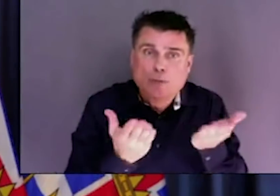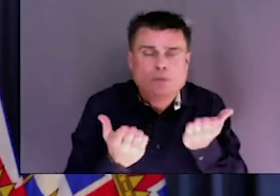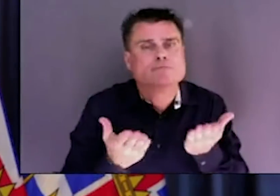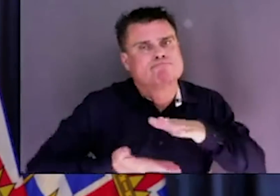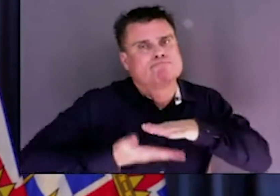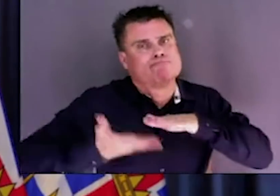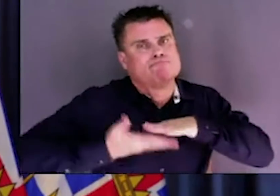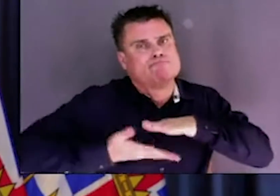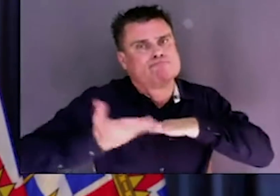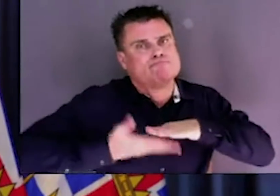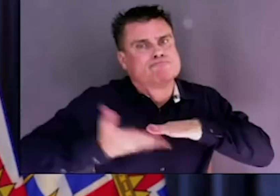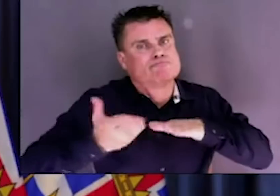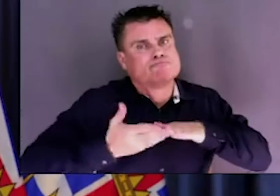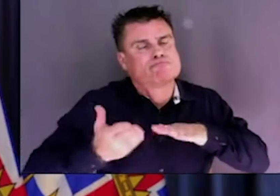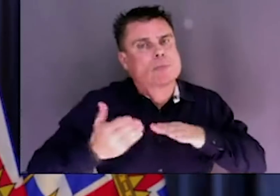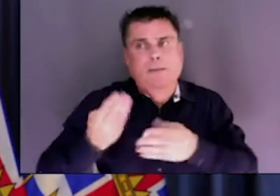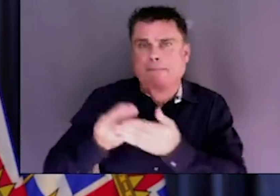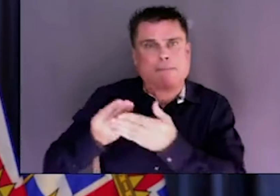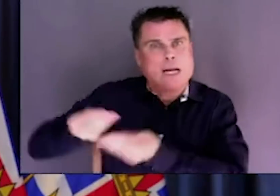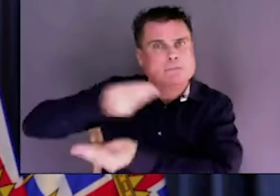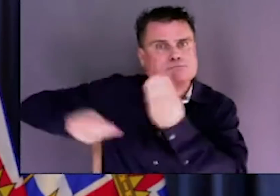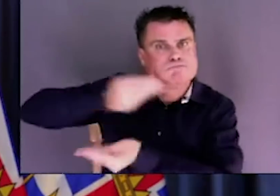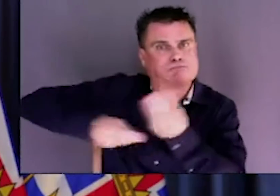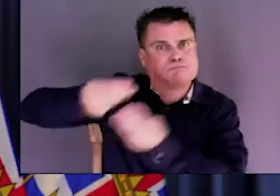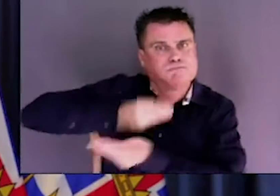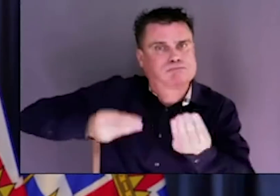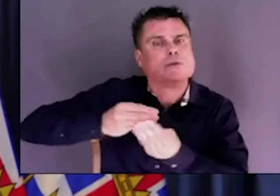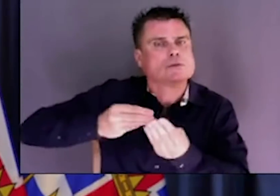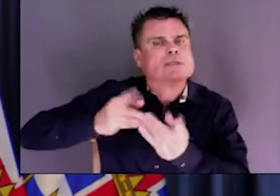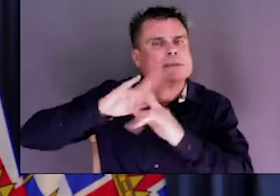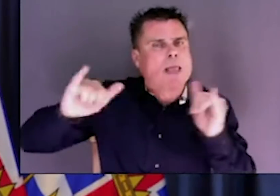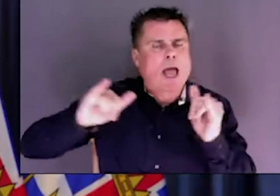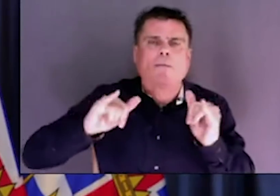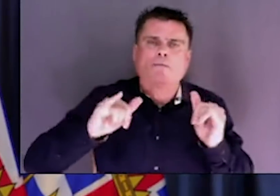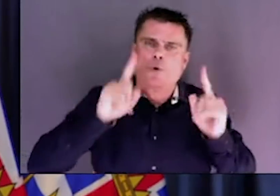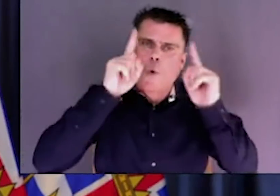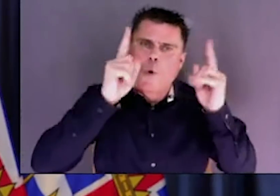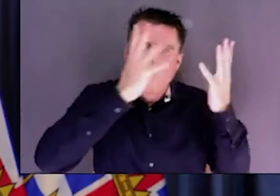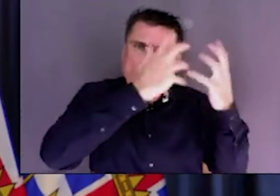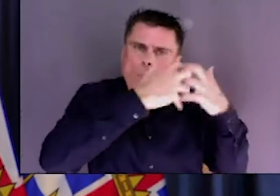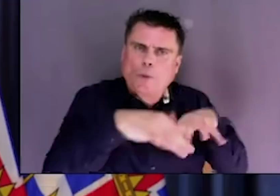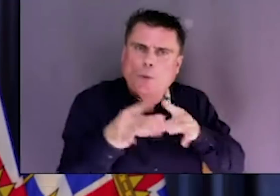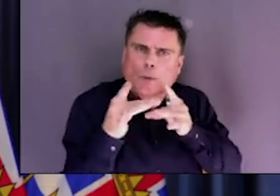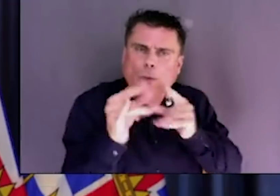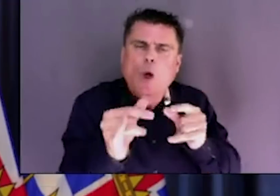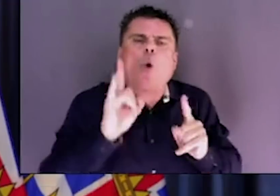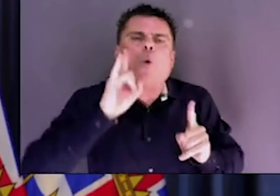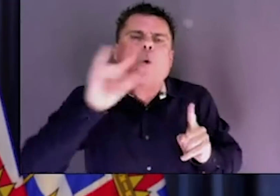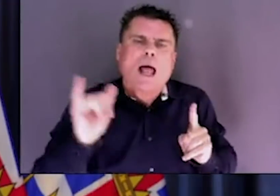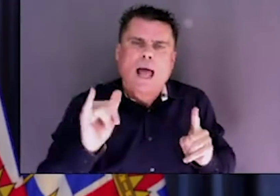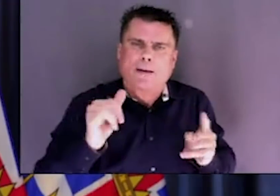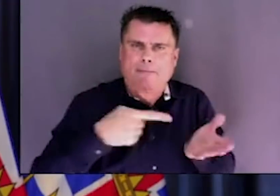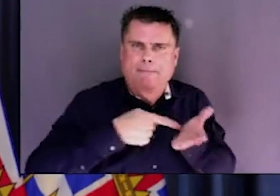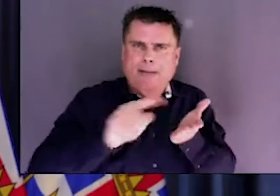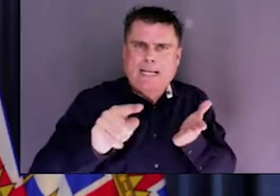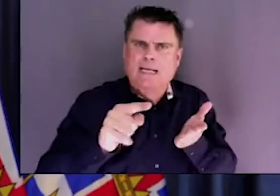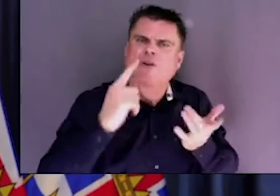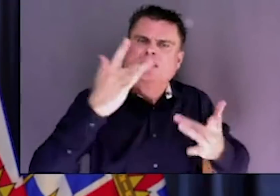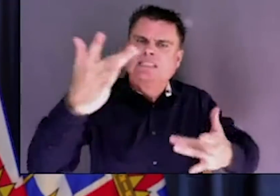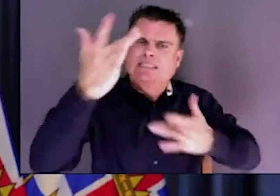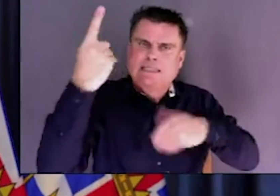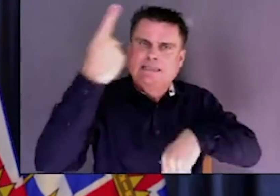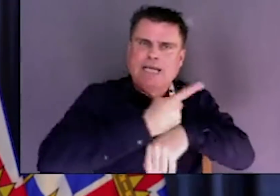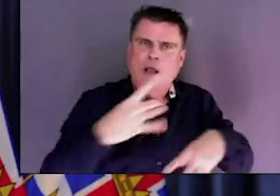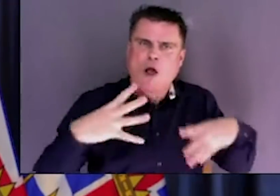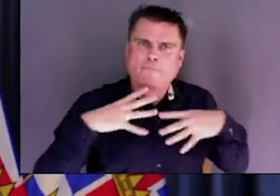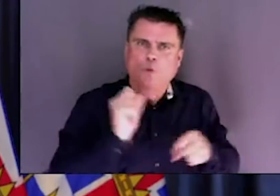approach to how we deal with sick time, how we make sure that people do not go to the workplace when they're not feeling well. That's how community